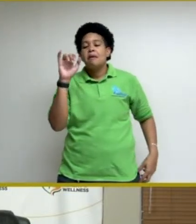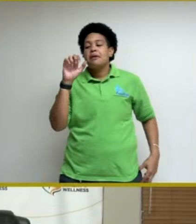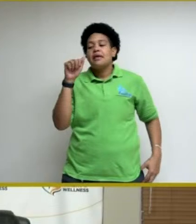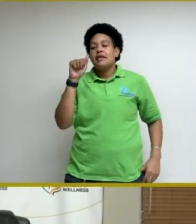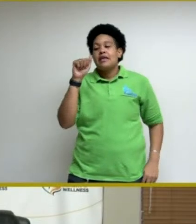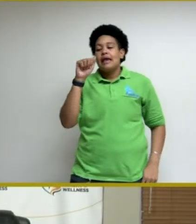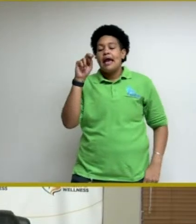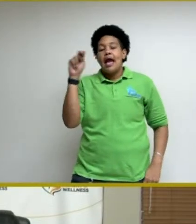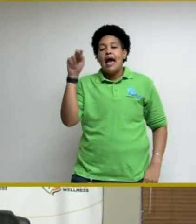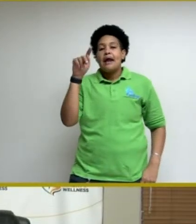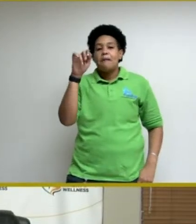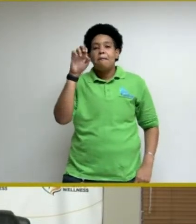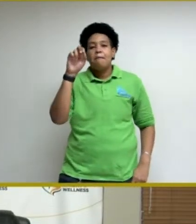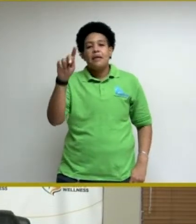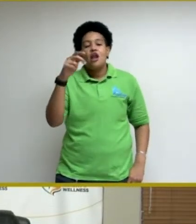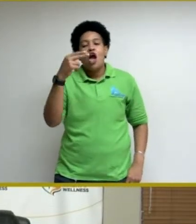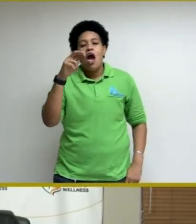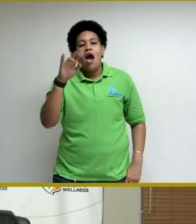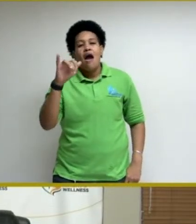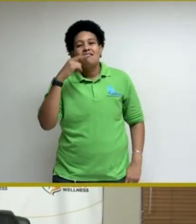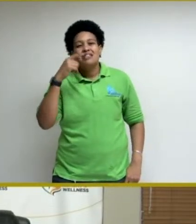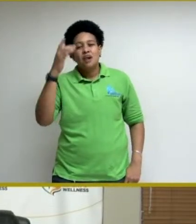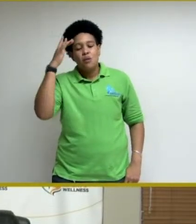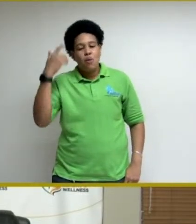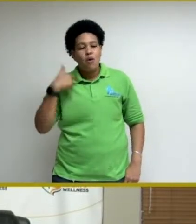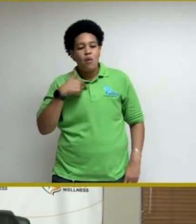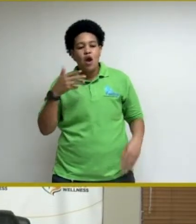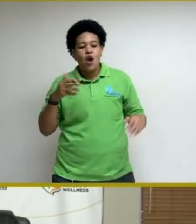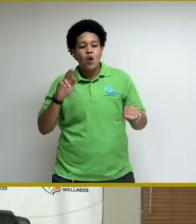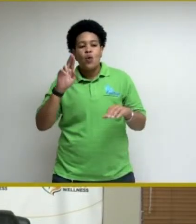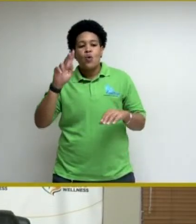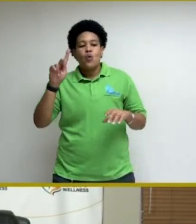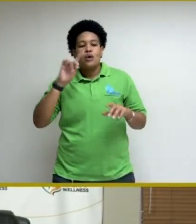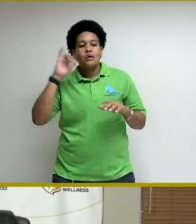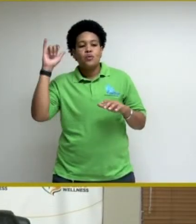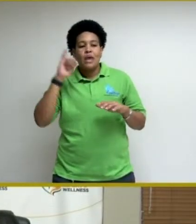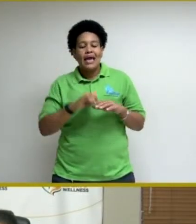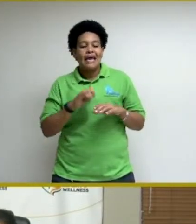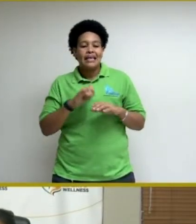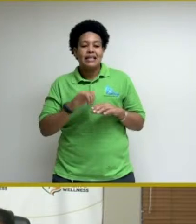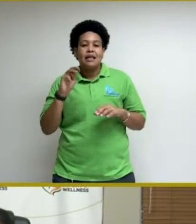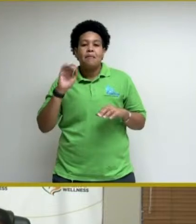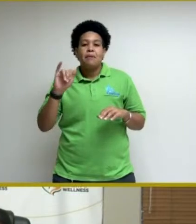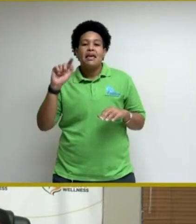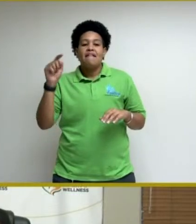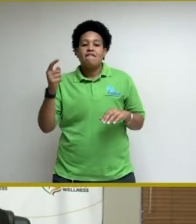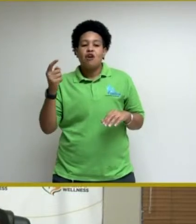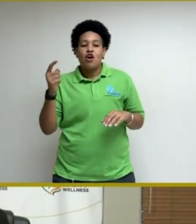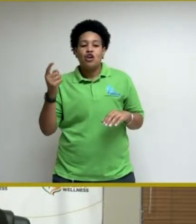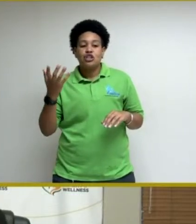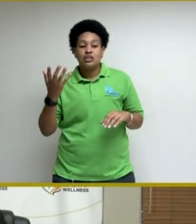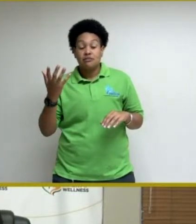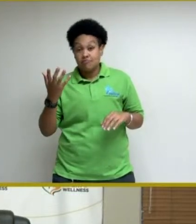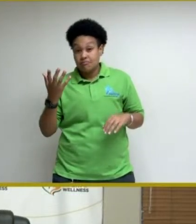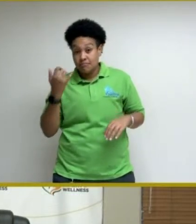that says, why are we allowing the UK to enter come May 1?